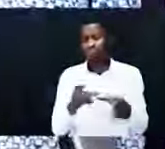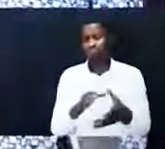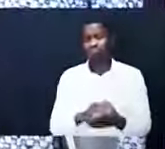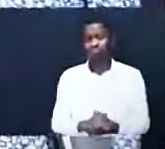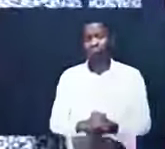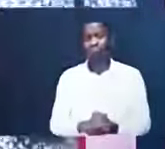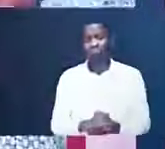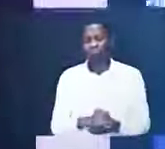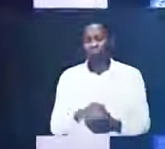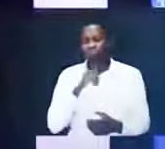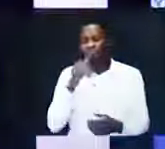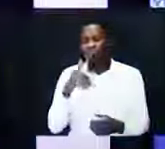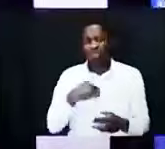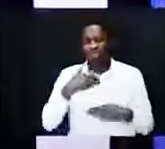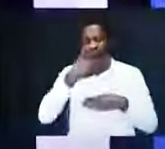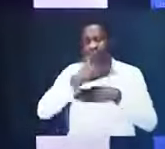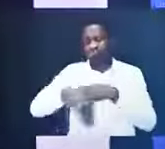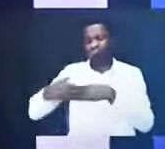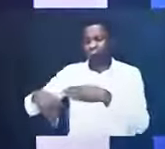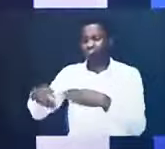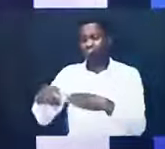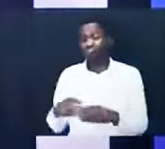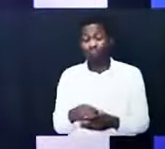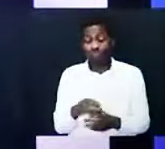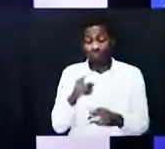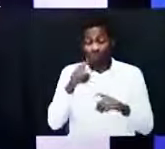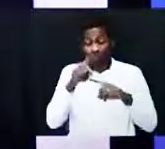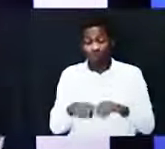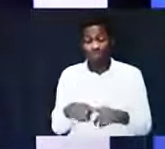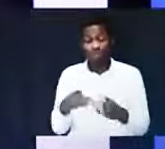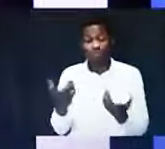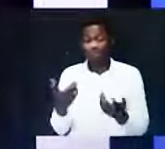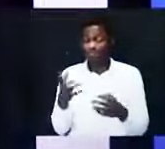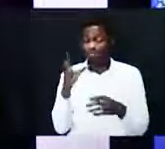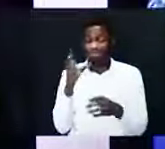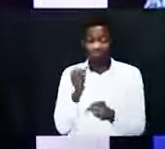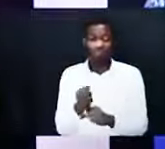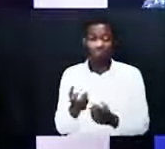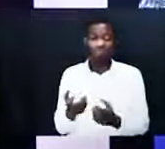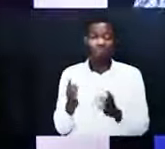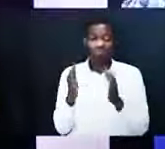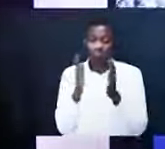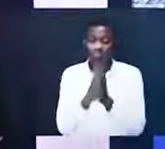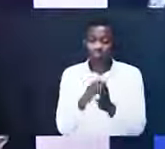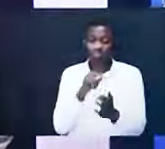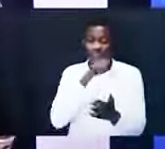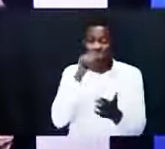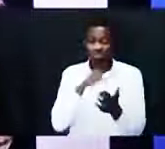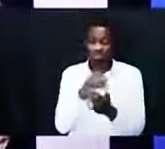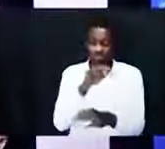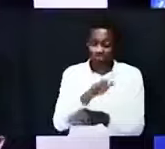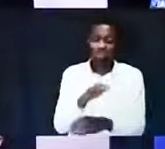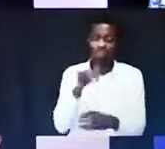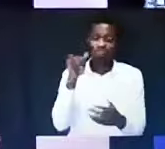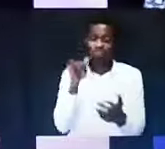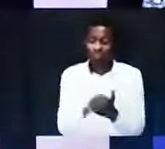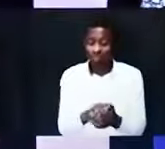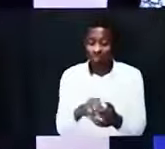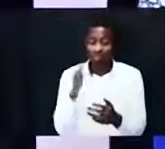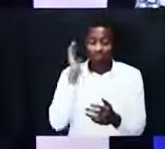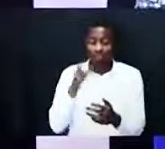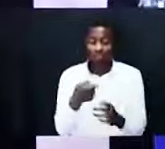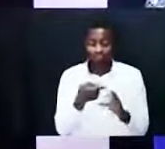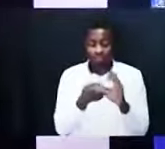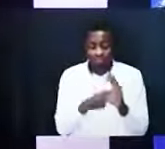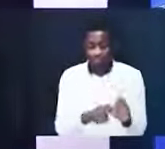This is boundless. It depends on your receiving. And I'm praying tonight that we'll begin